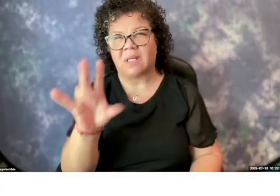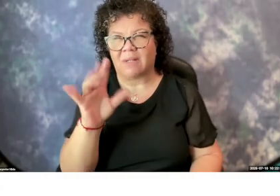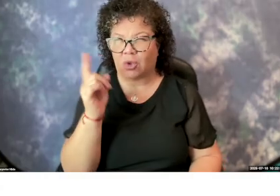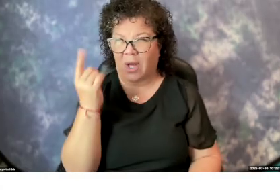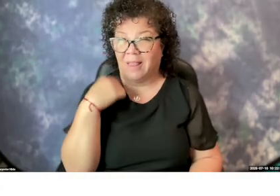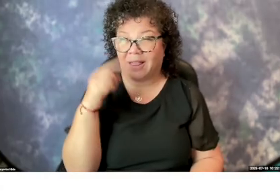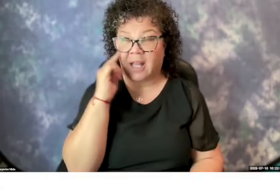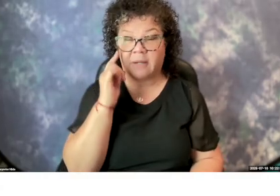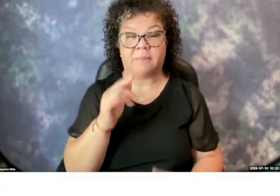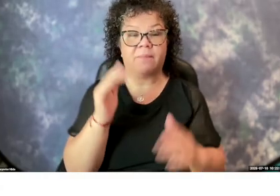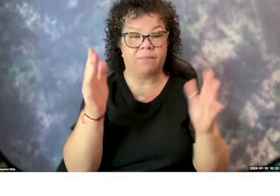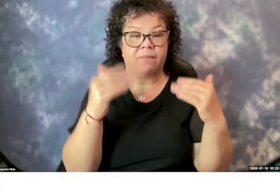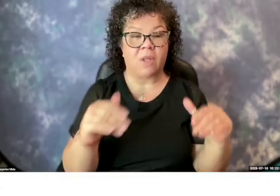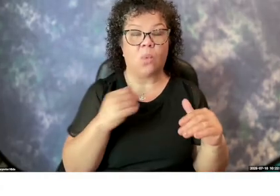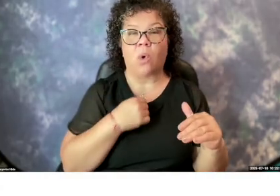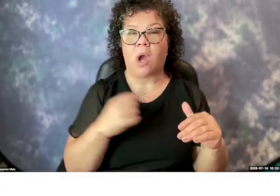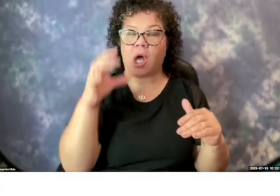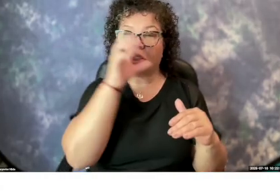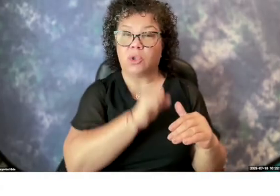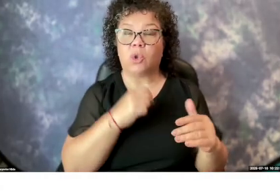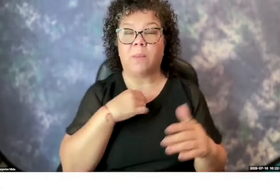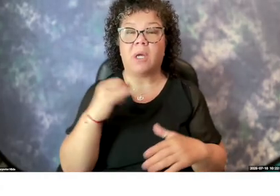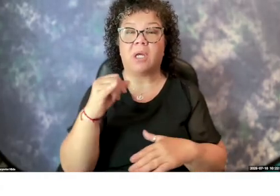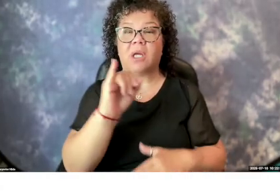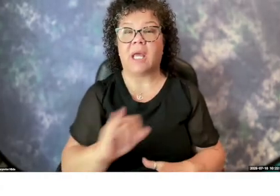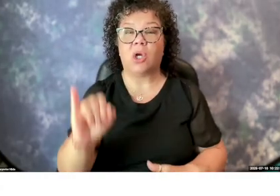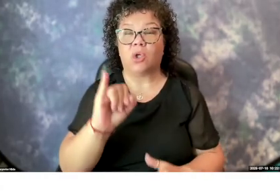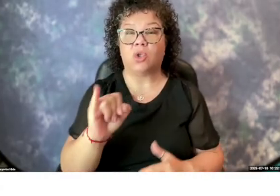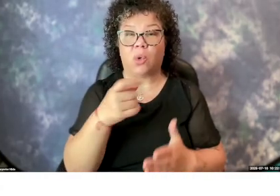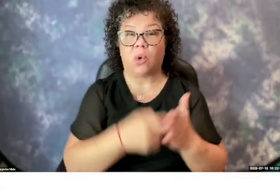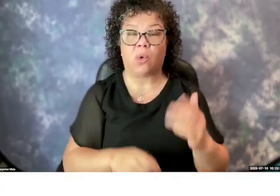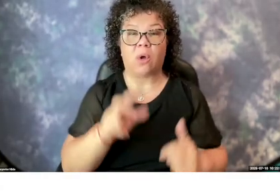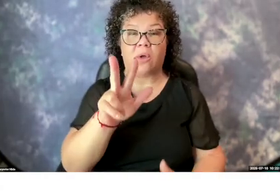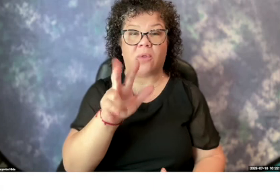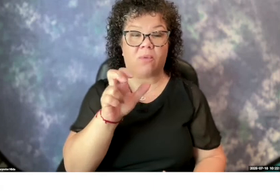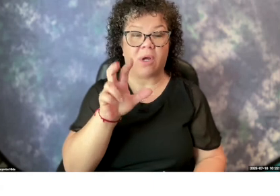assuming a $337 per month insurance premium, which equates to about $4,000 a year.